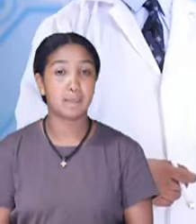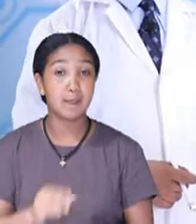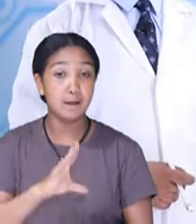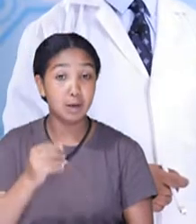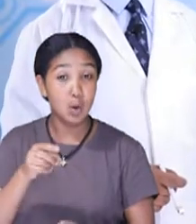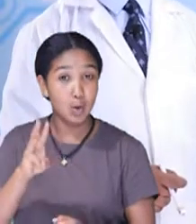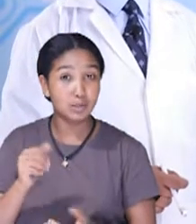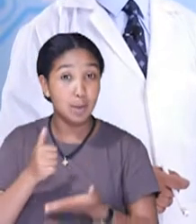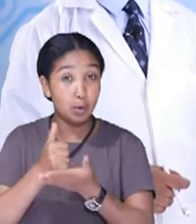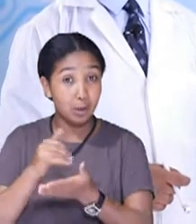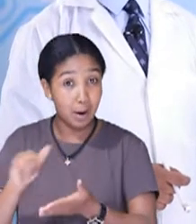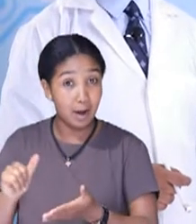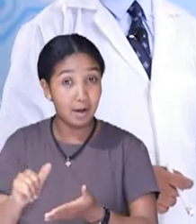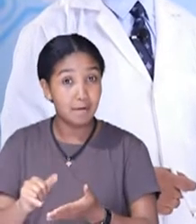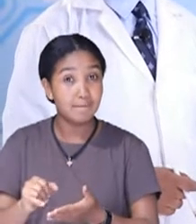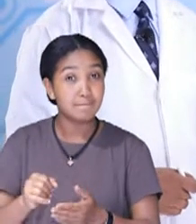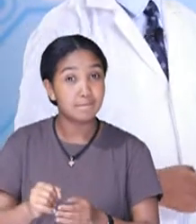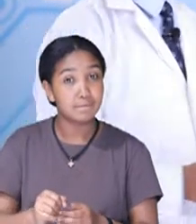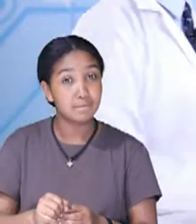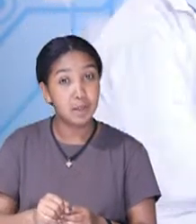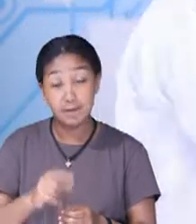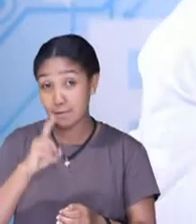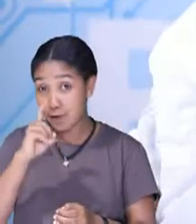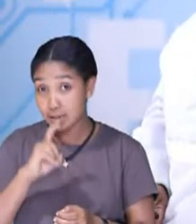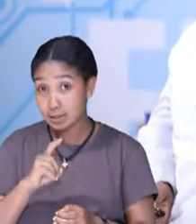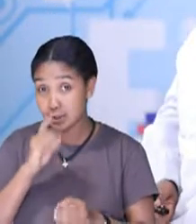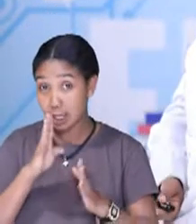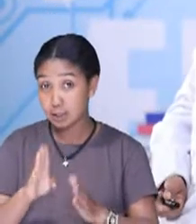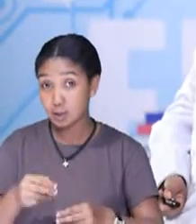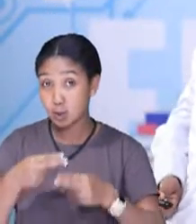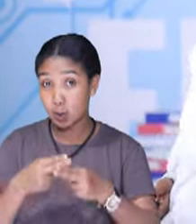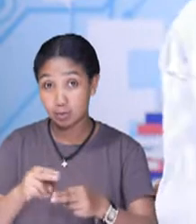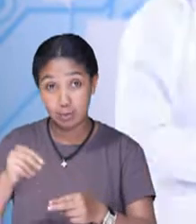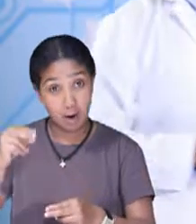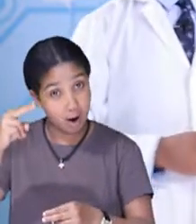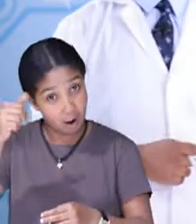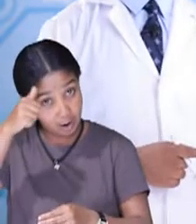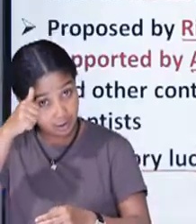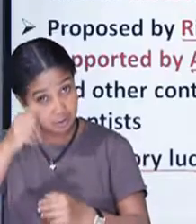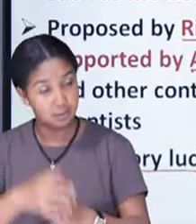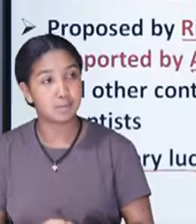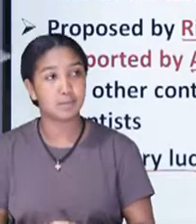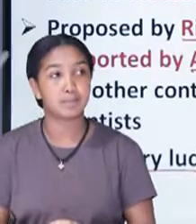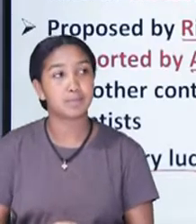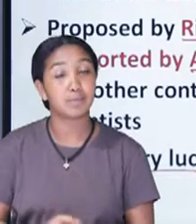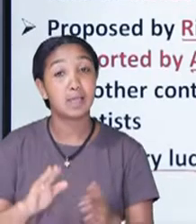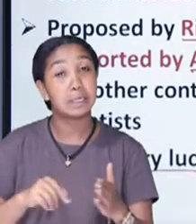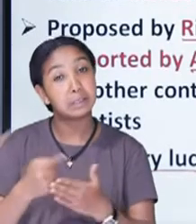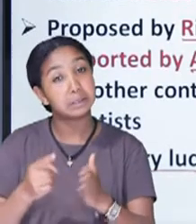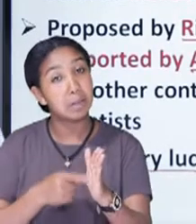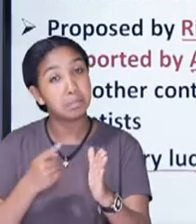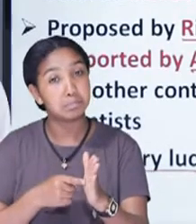and he was supported by a famous scientist who is called Arrhenius and